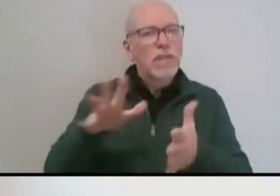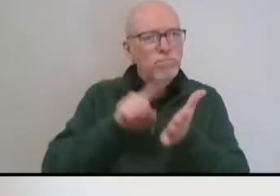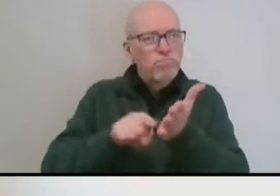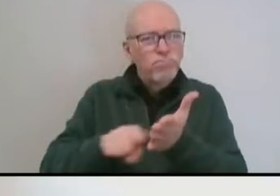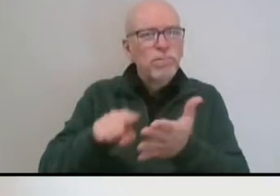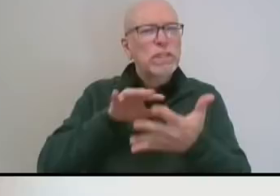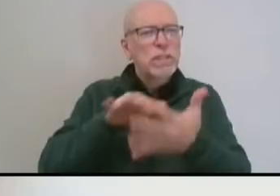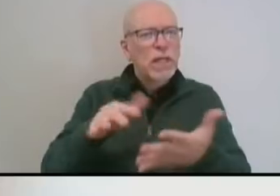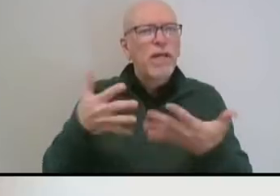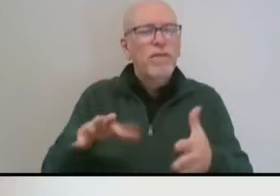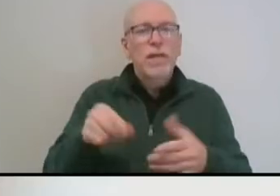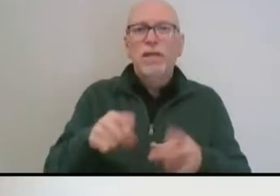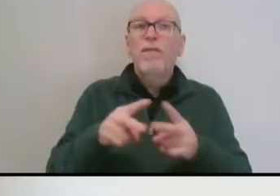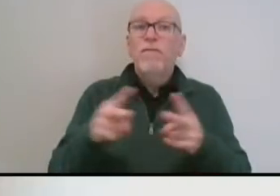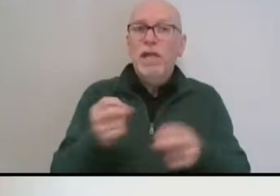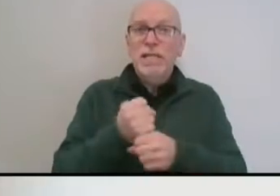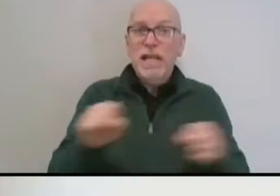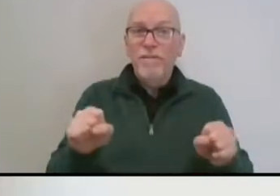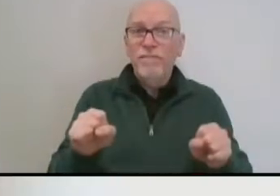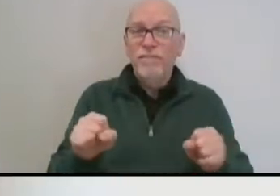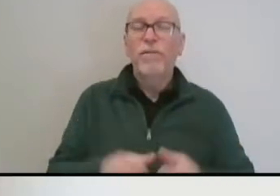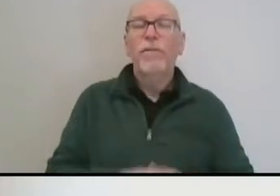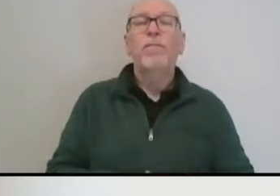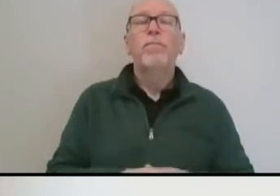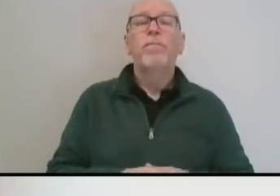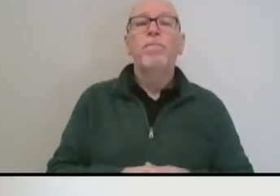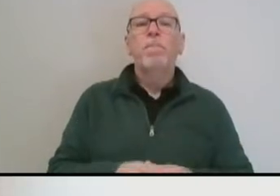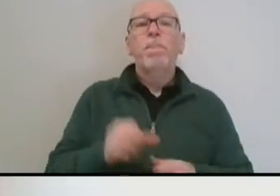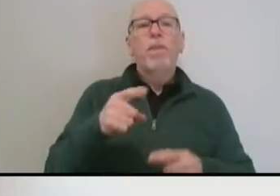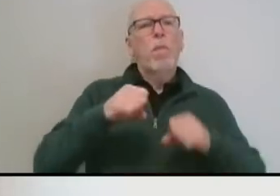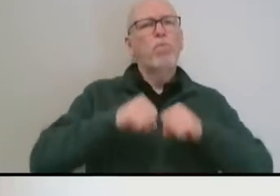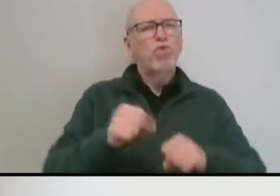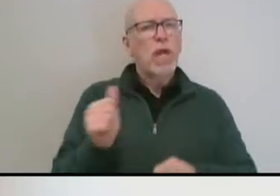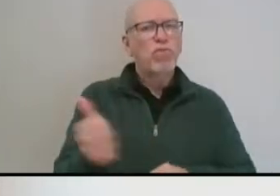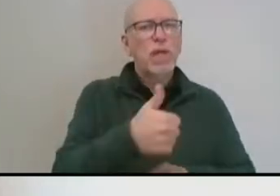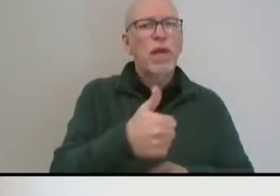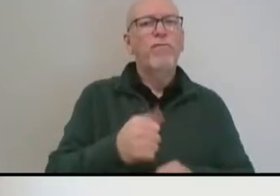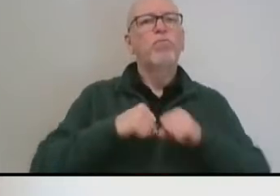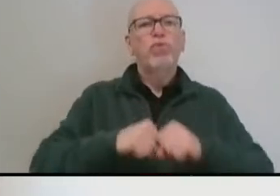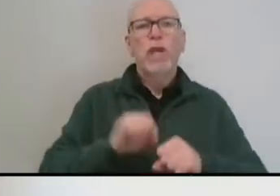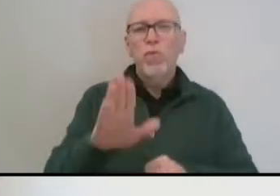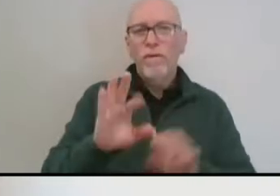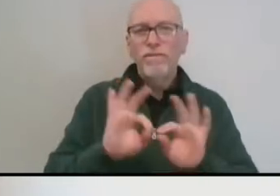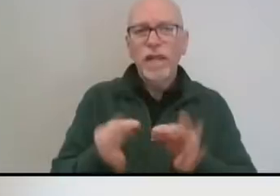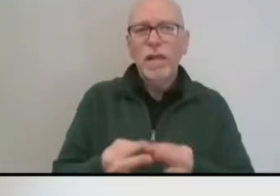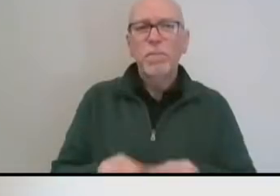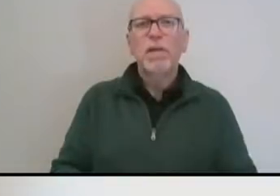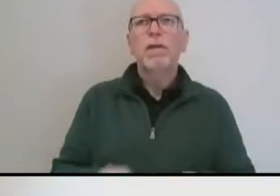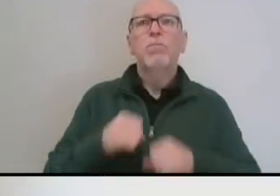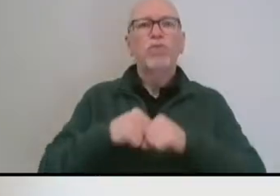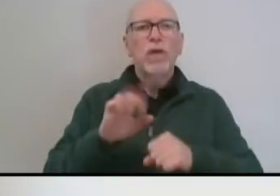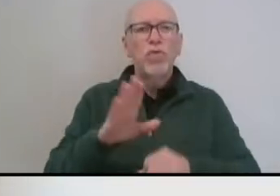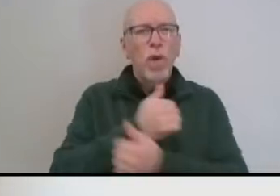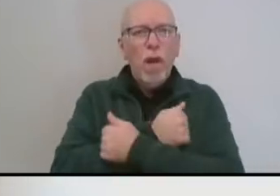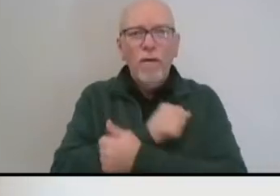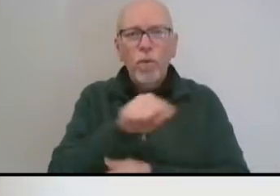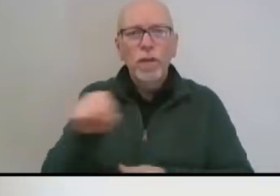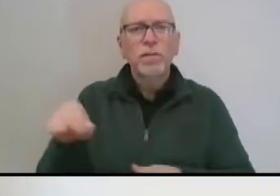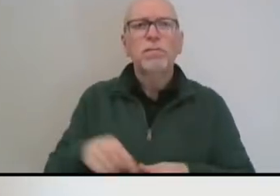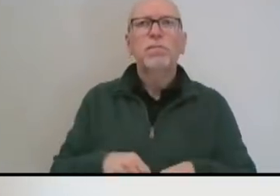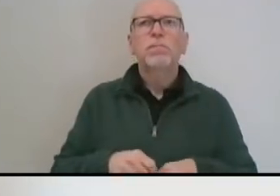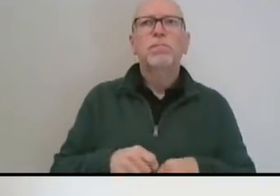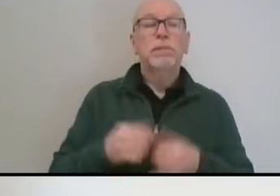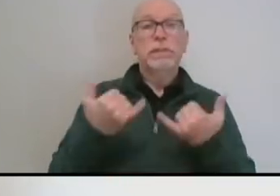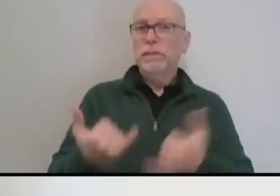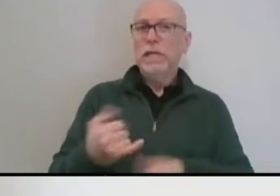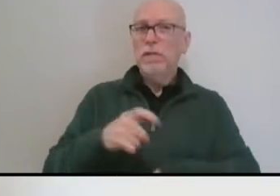this vaccine is extremely safe. So to protect yourself, protect your family members, loved ones, now is the time